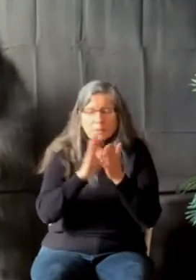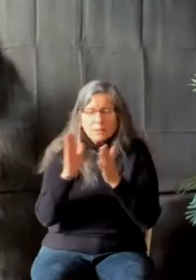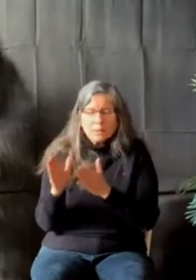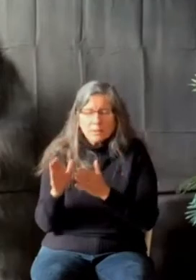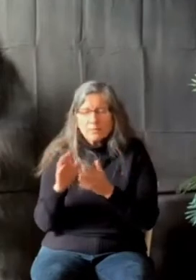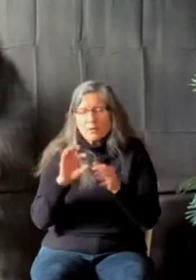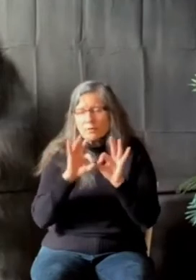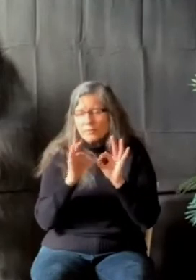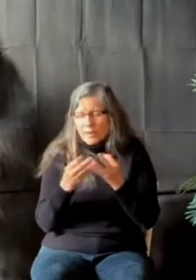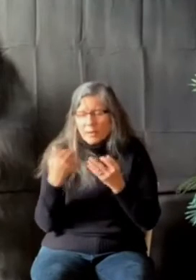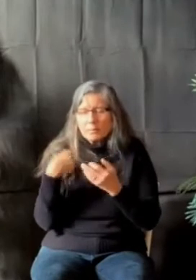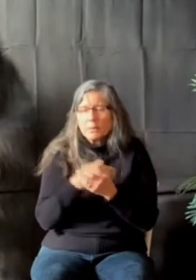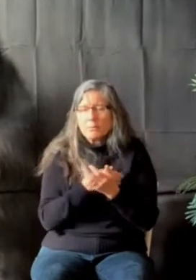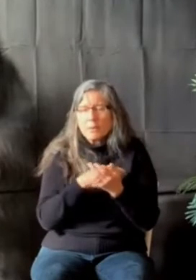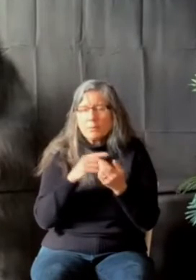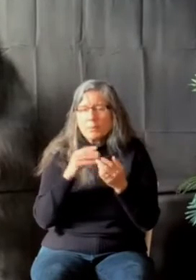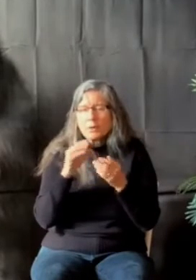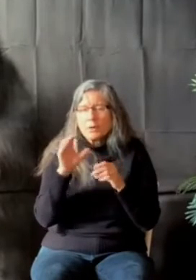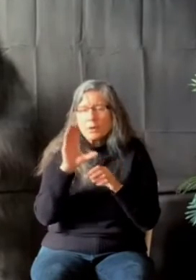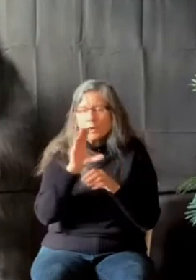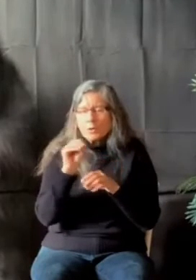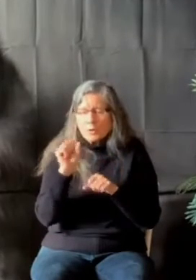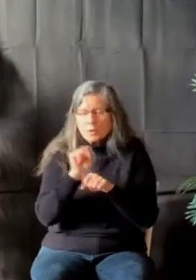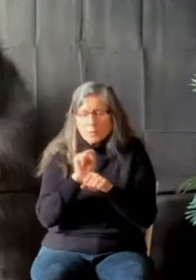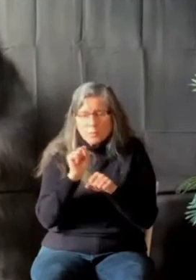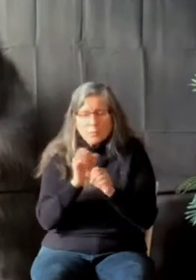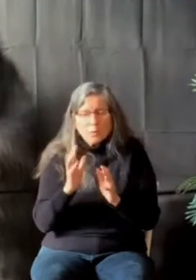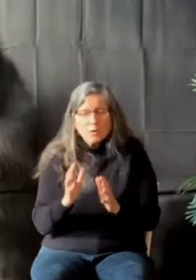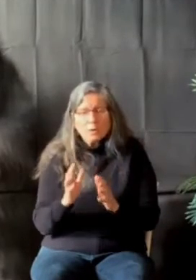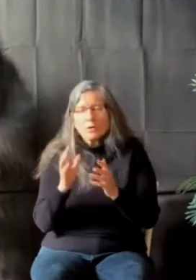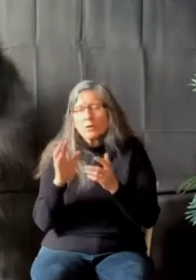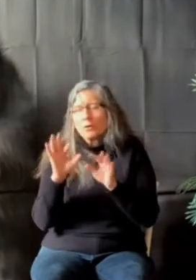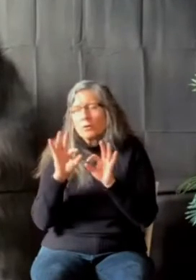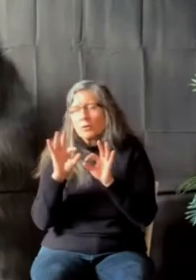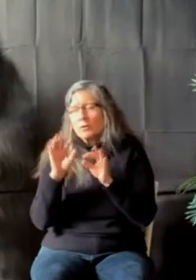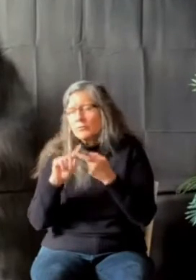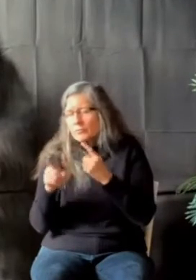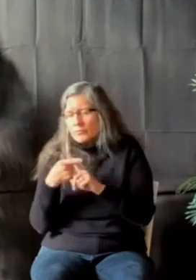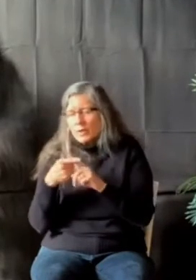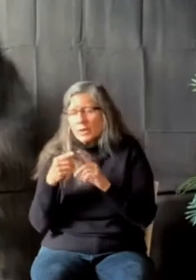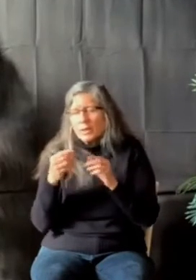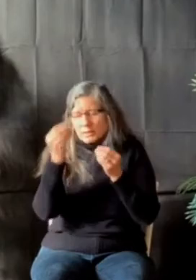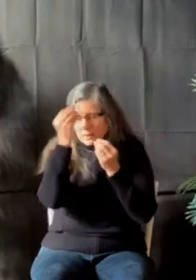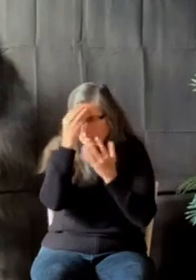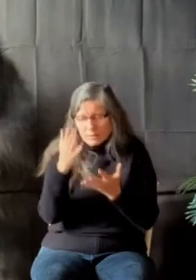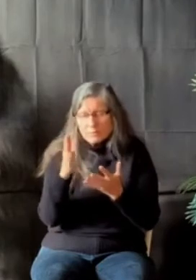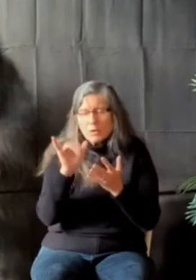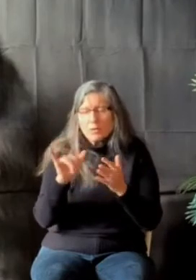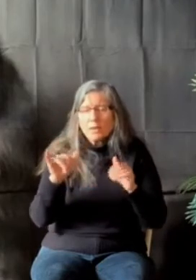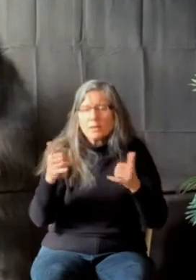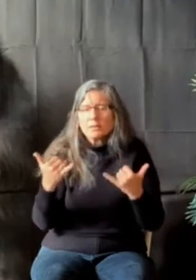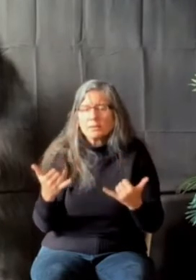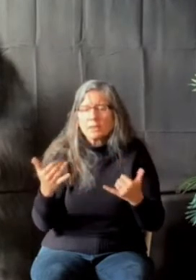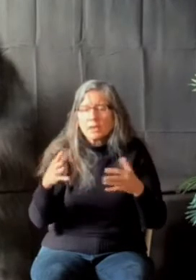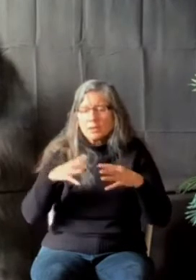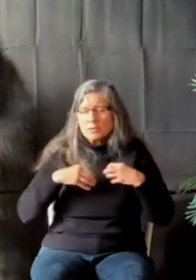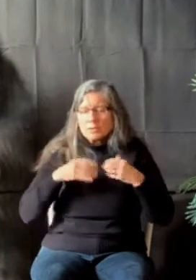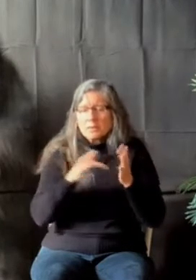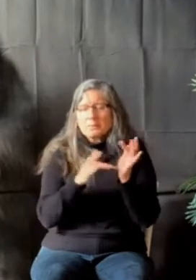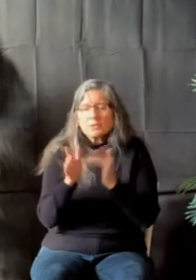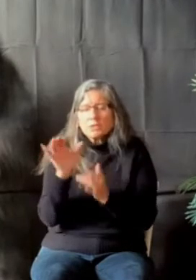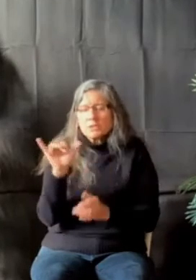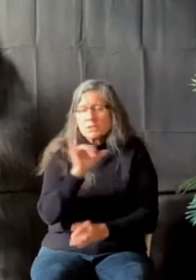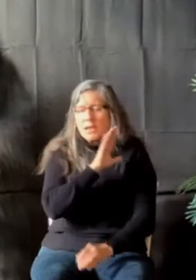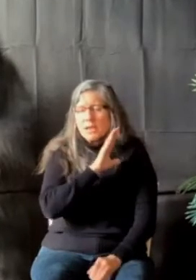a friend. You know that they love Jesus. Let them know today that you accepted Jesus as your Lord and Savior. And if you don't